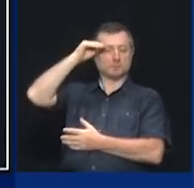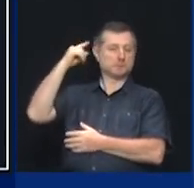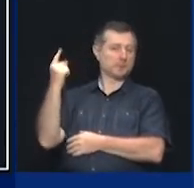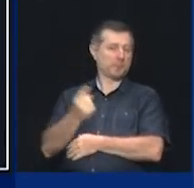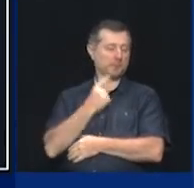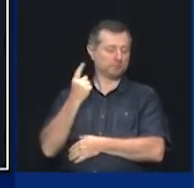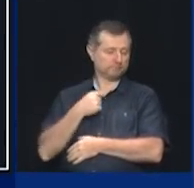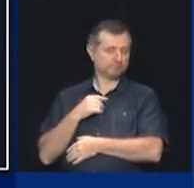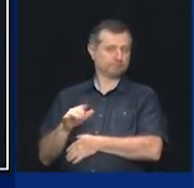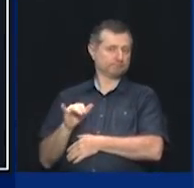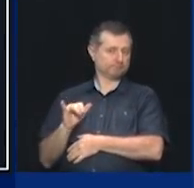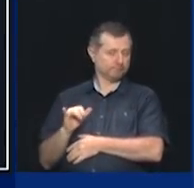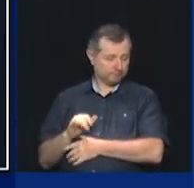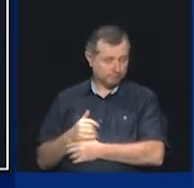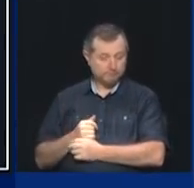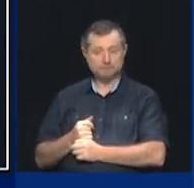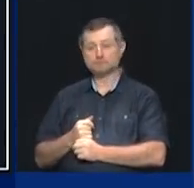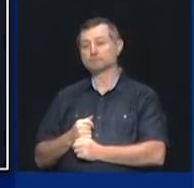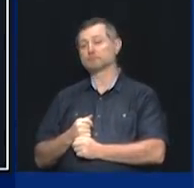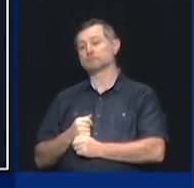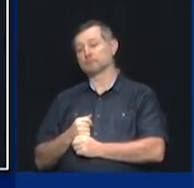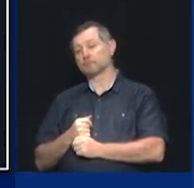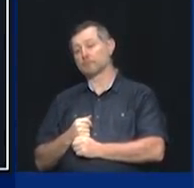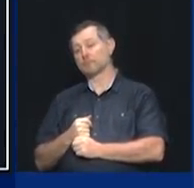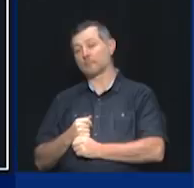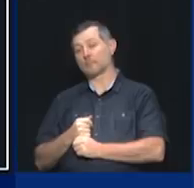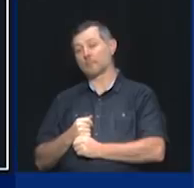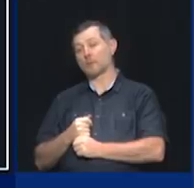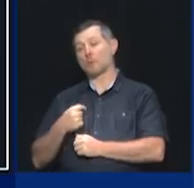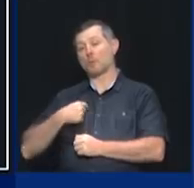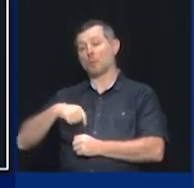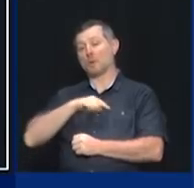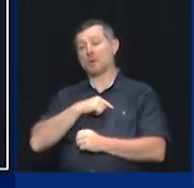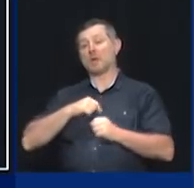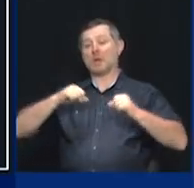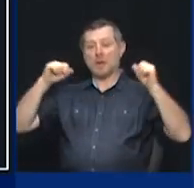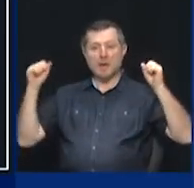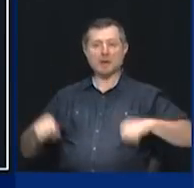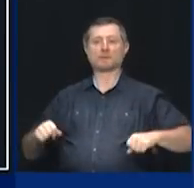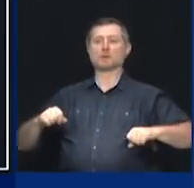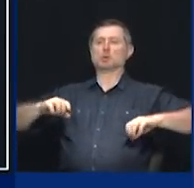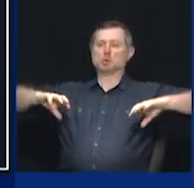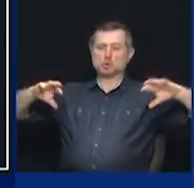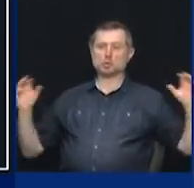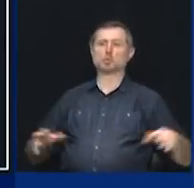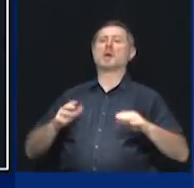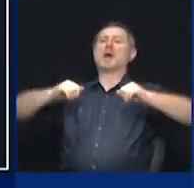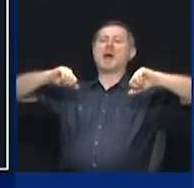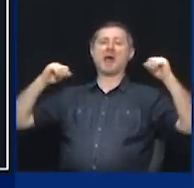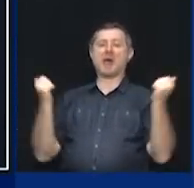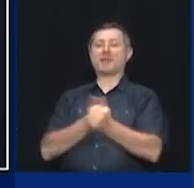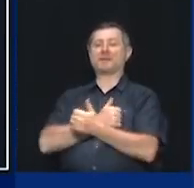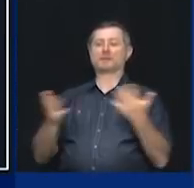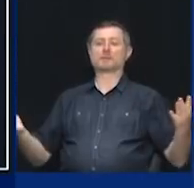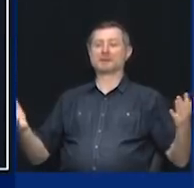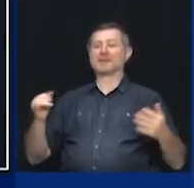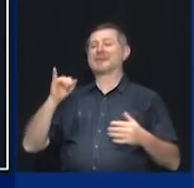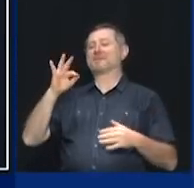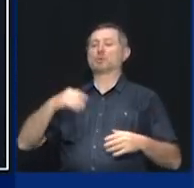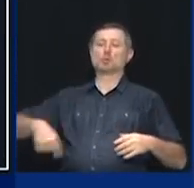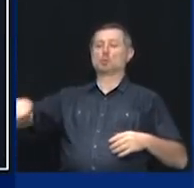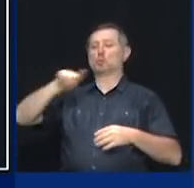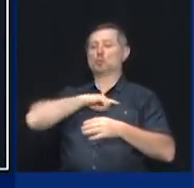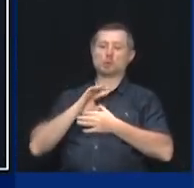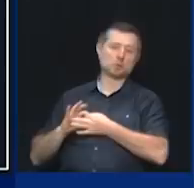nothing that we cannot do when we are united and we are focused.